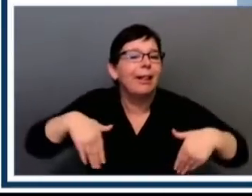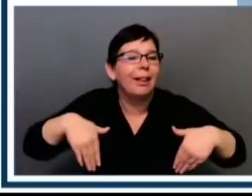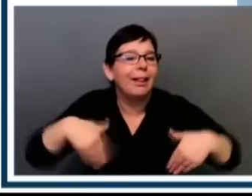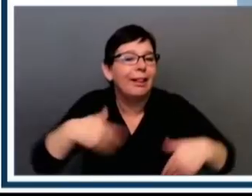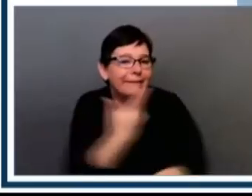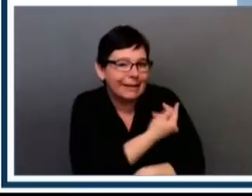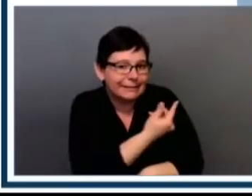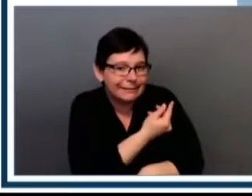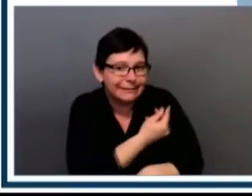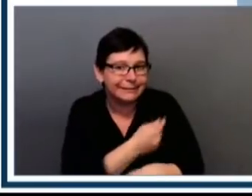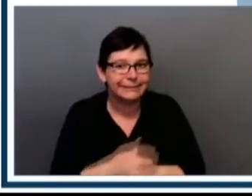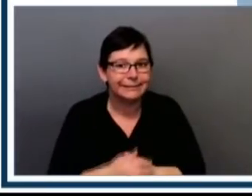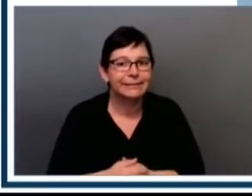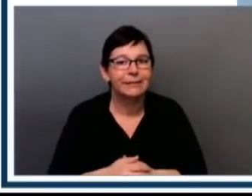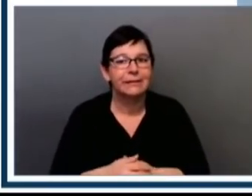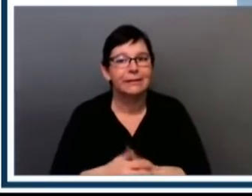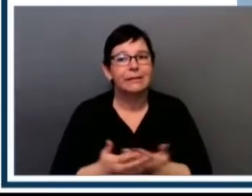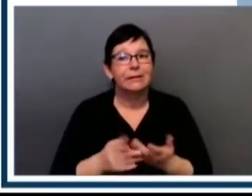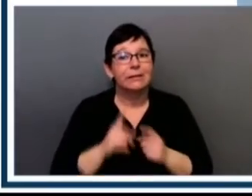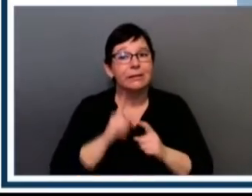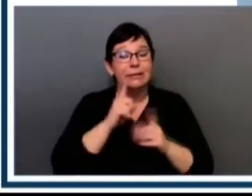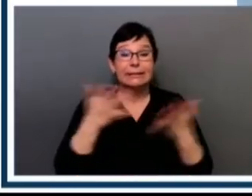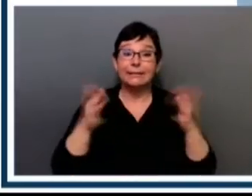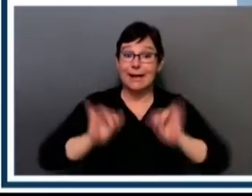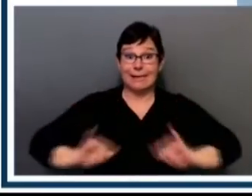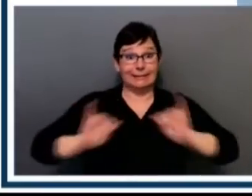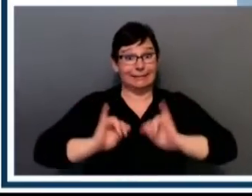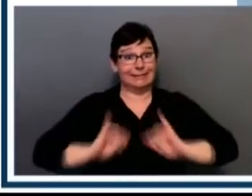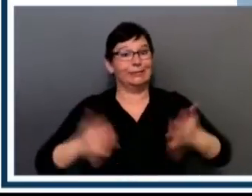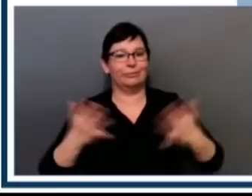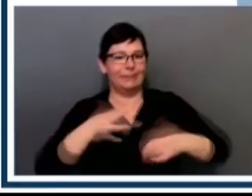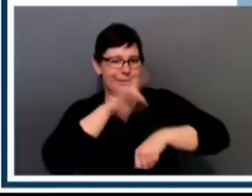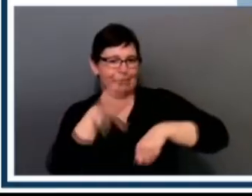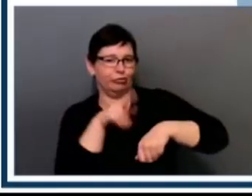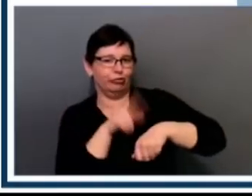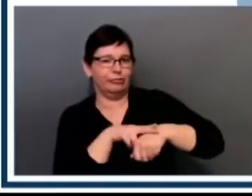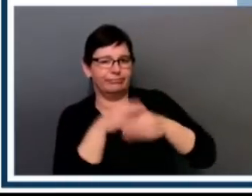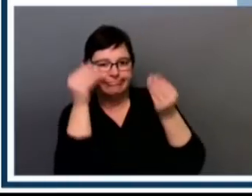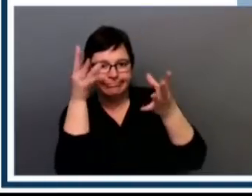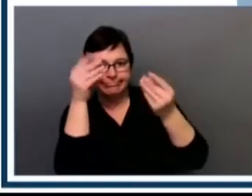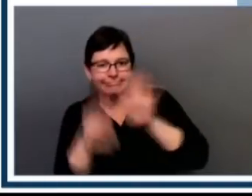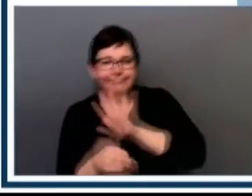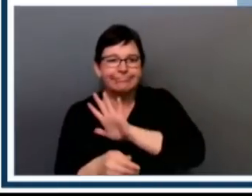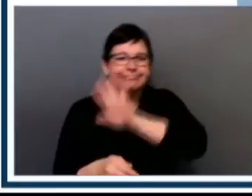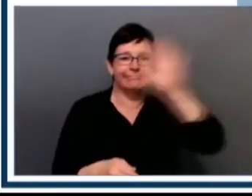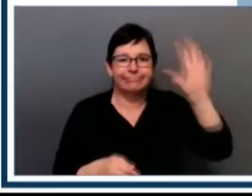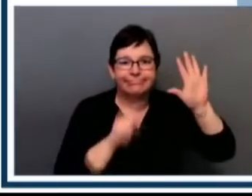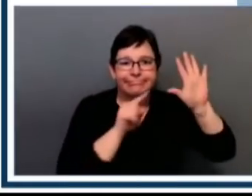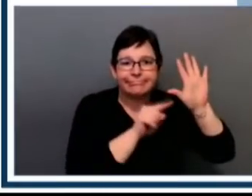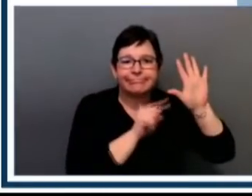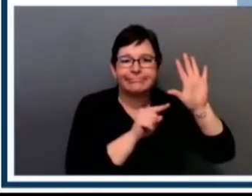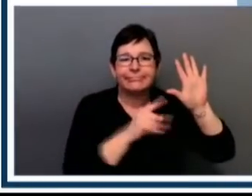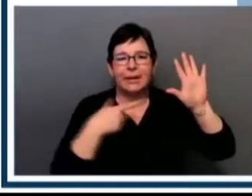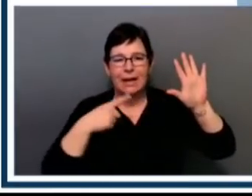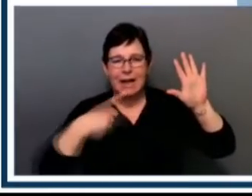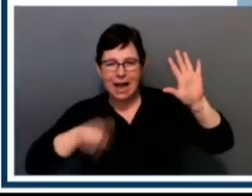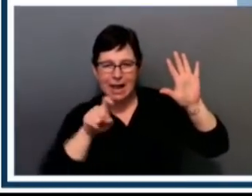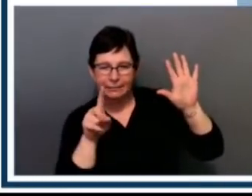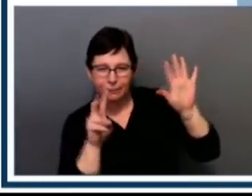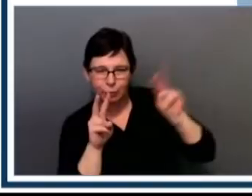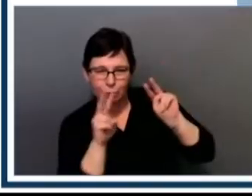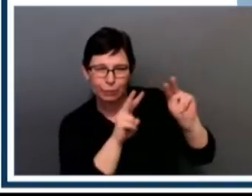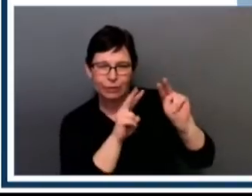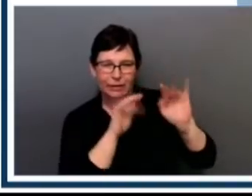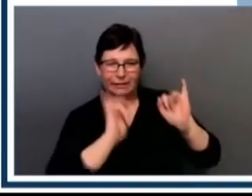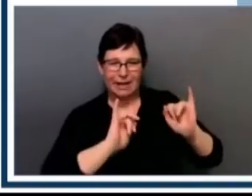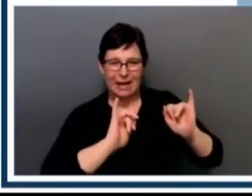the deaths are reflective of the disease activity several weeks ago, because there's all the time lag between people getting infected and then getting